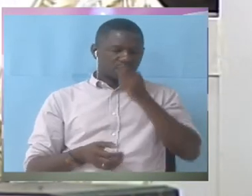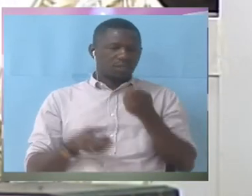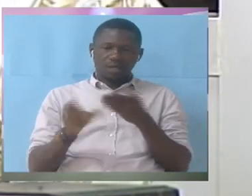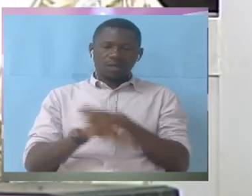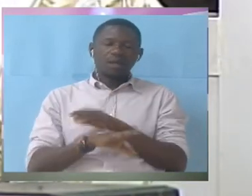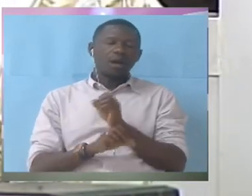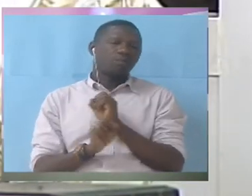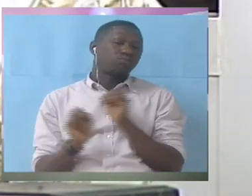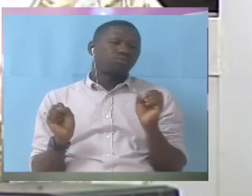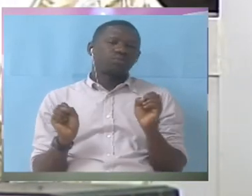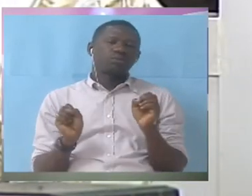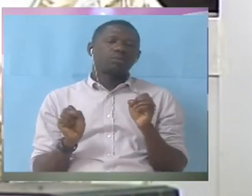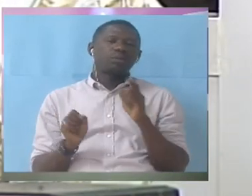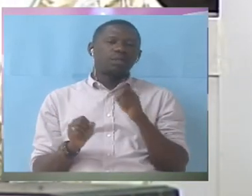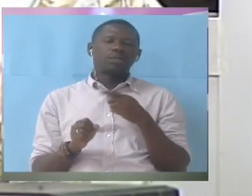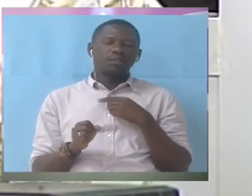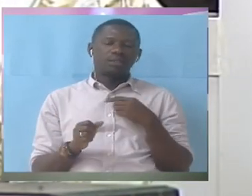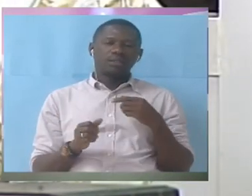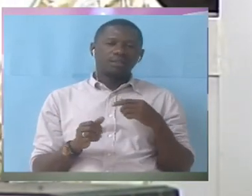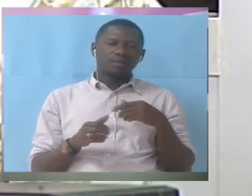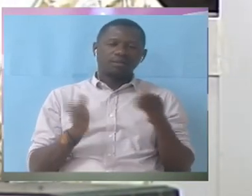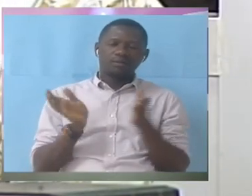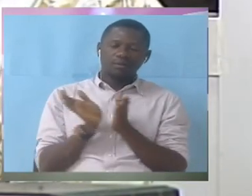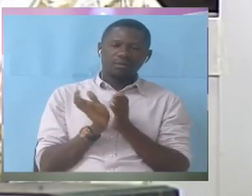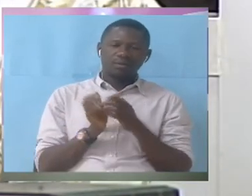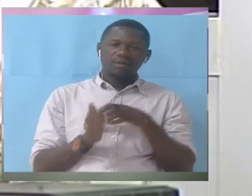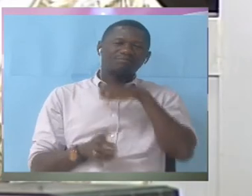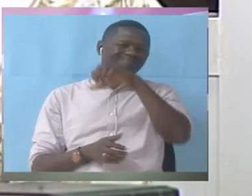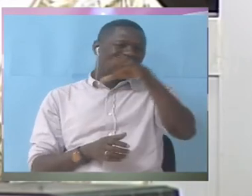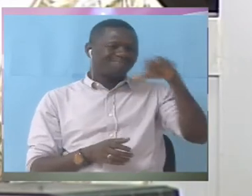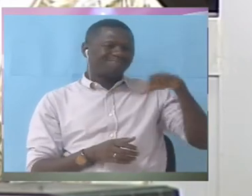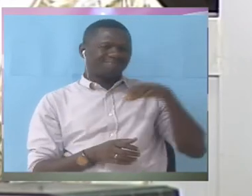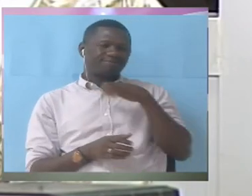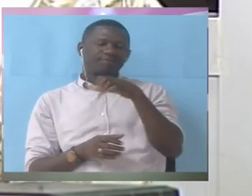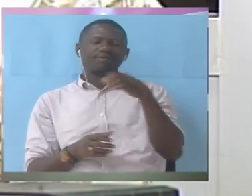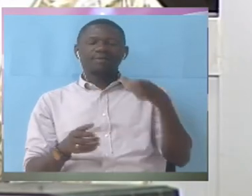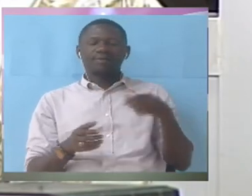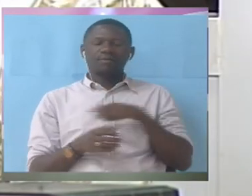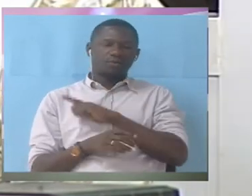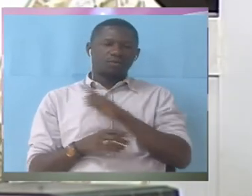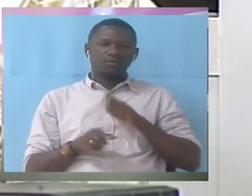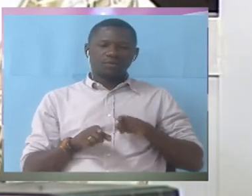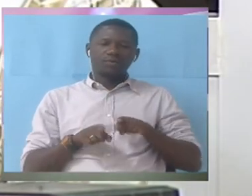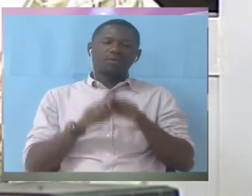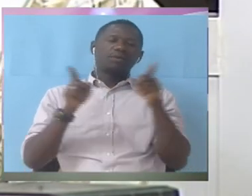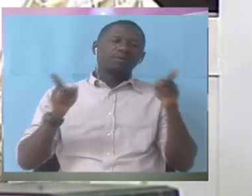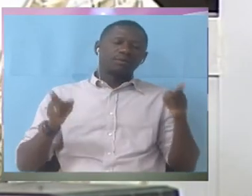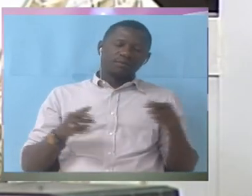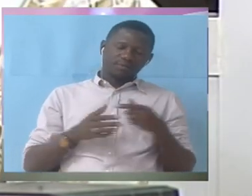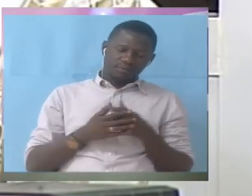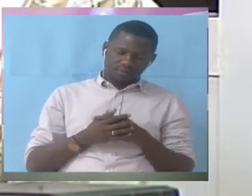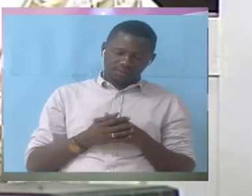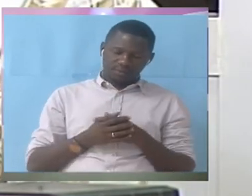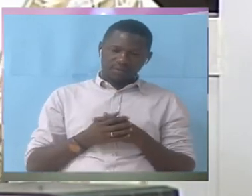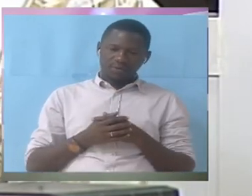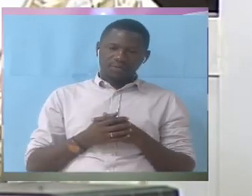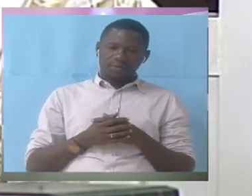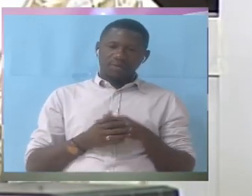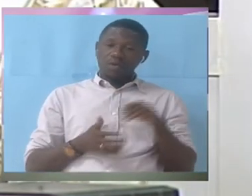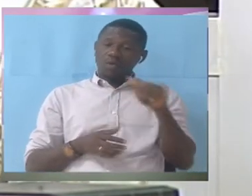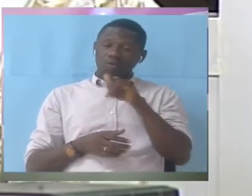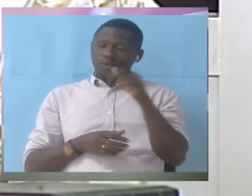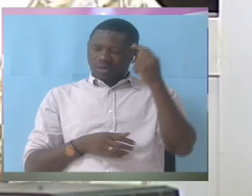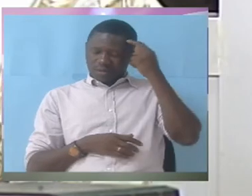déyuñ that the junta was just playing a mind game with us né junta bi dal ñom dañ ñu doon fiaxané rek which we were